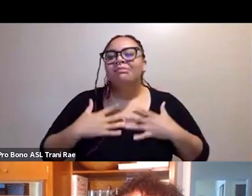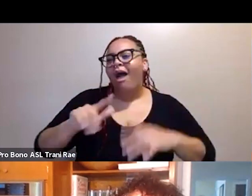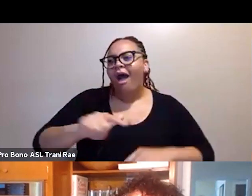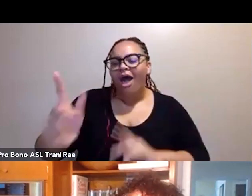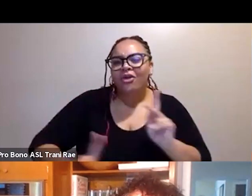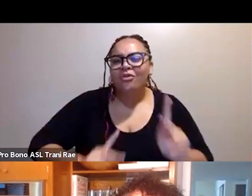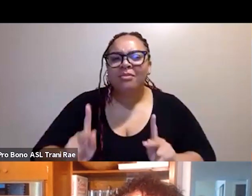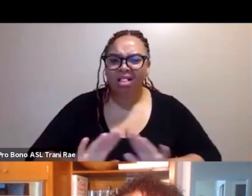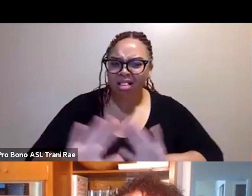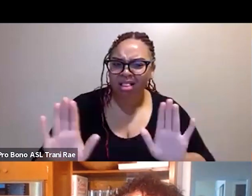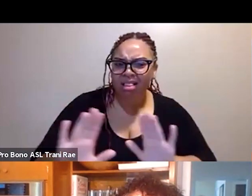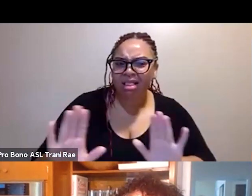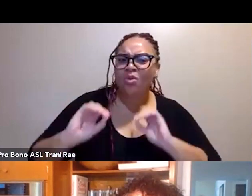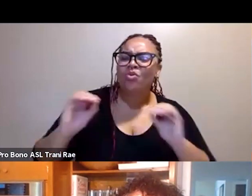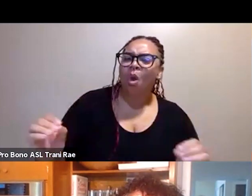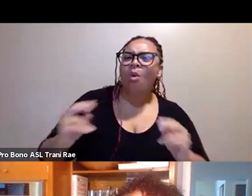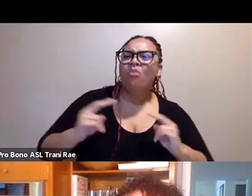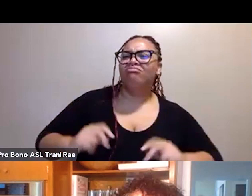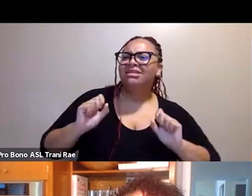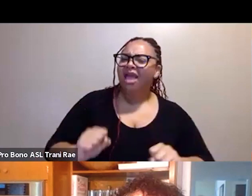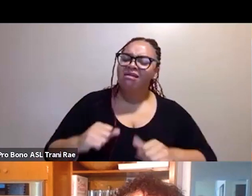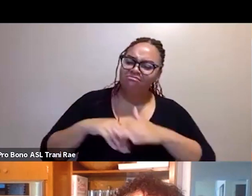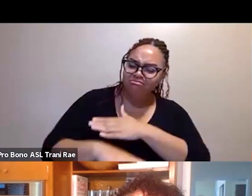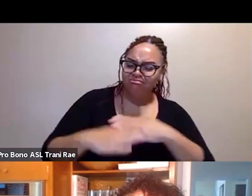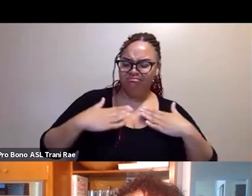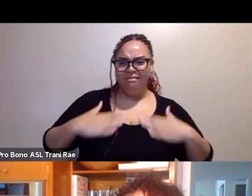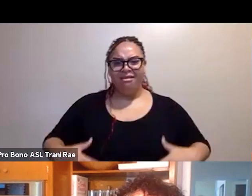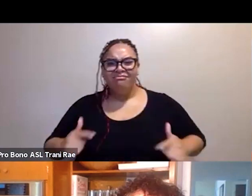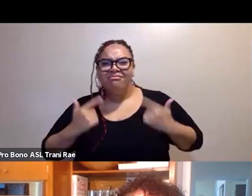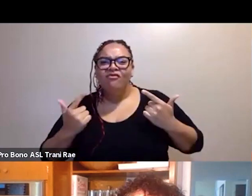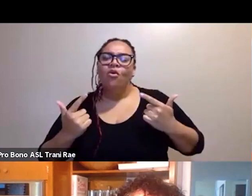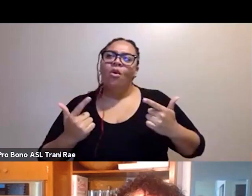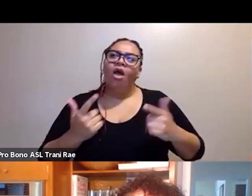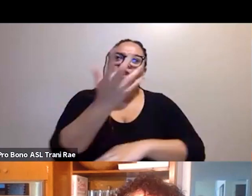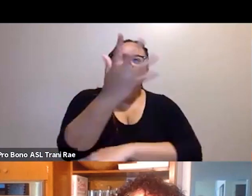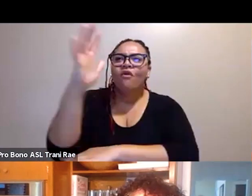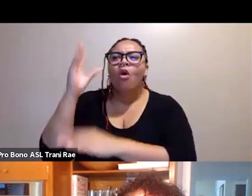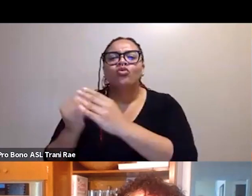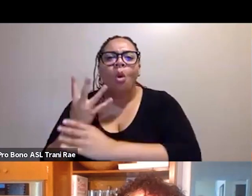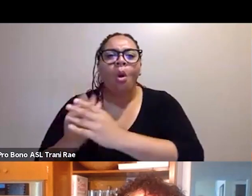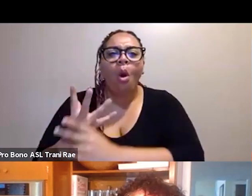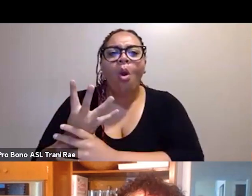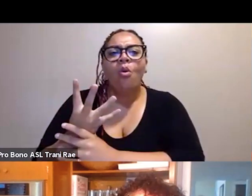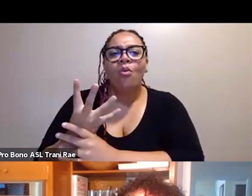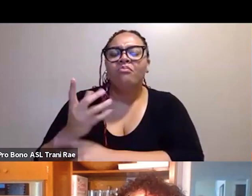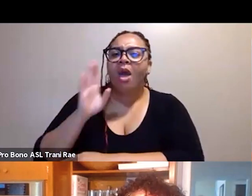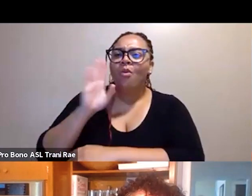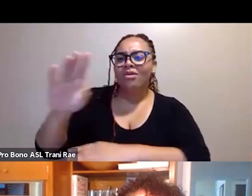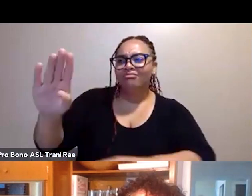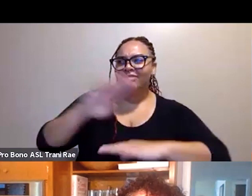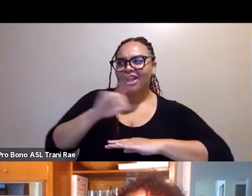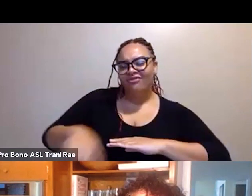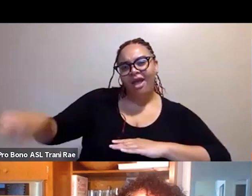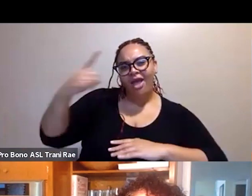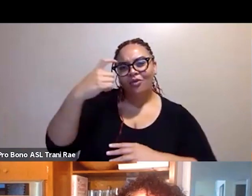earthy forest between my legs where trees groan and grasses sigh their desires. I offer